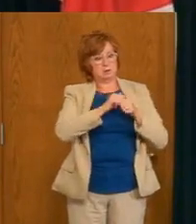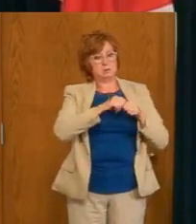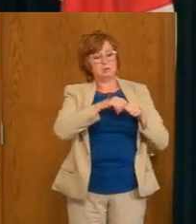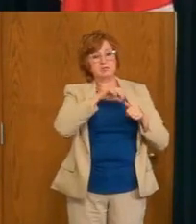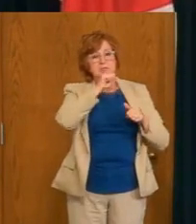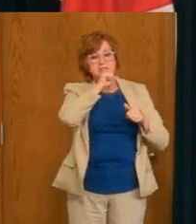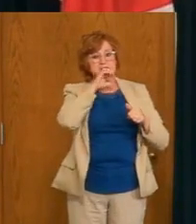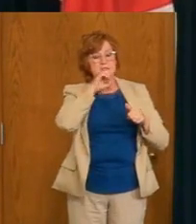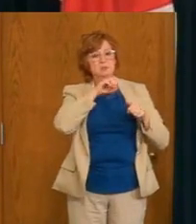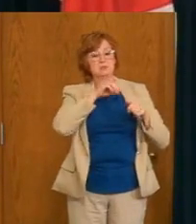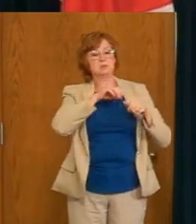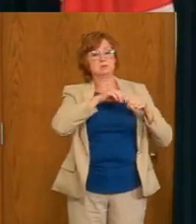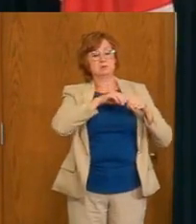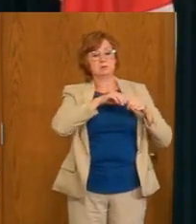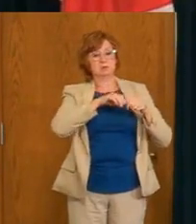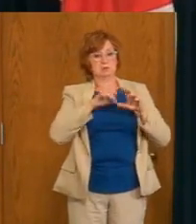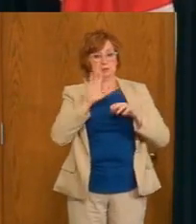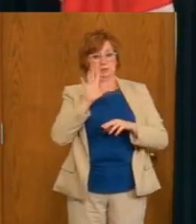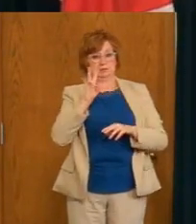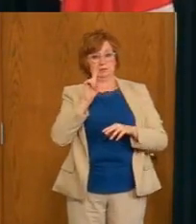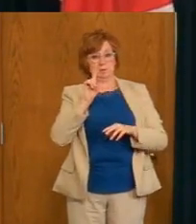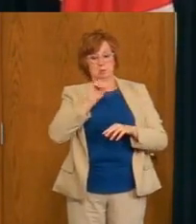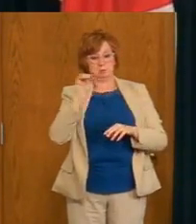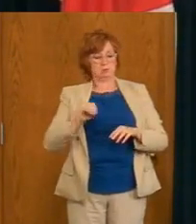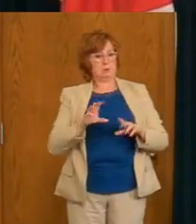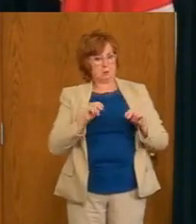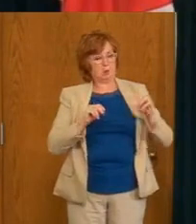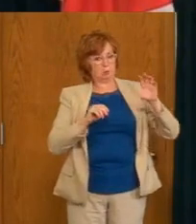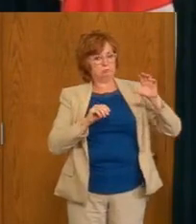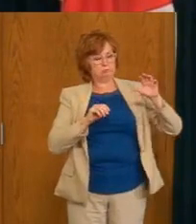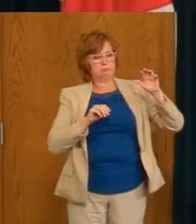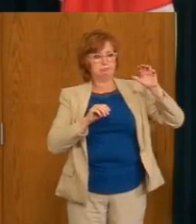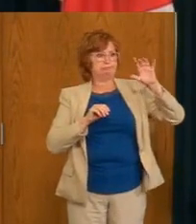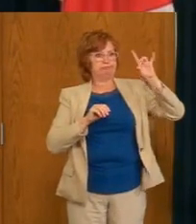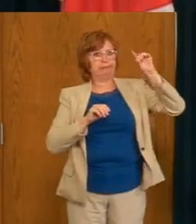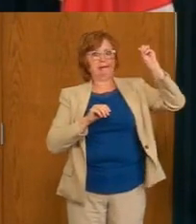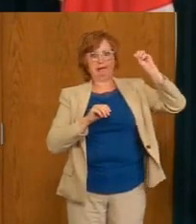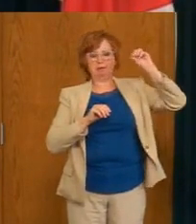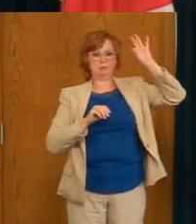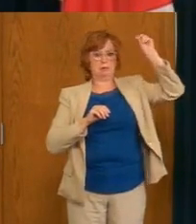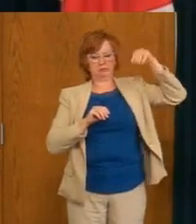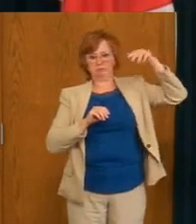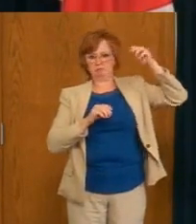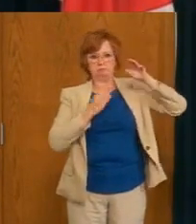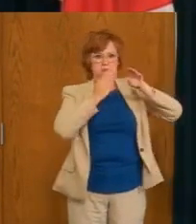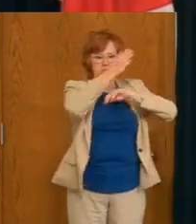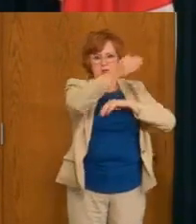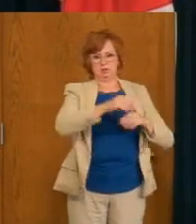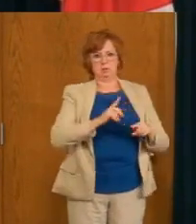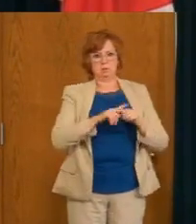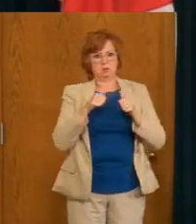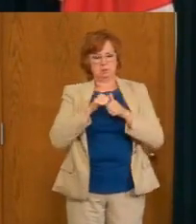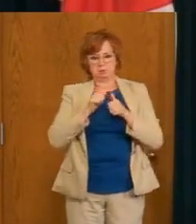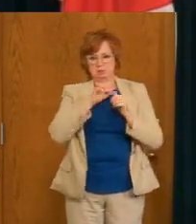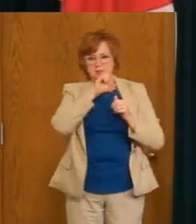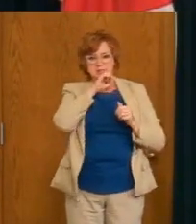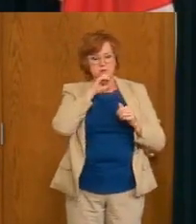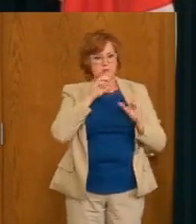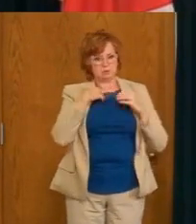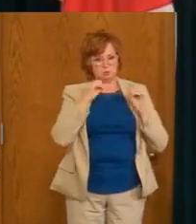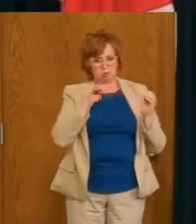be in. But when you look at COVID moving forward, it is a disease of the unvaccinated. We have